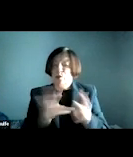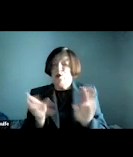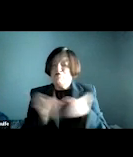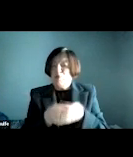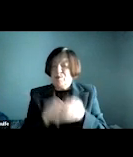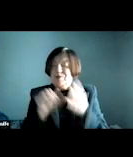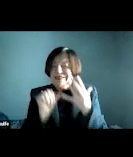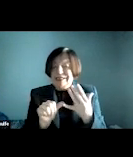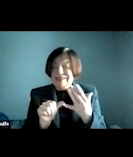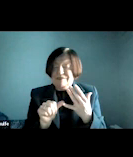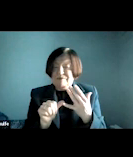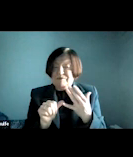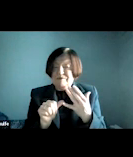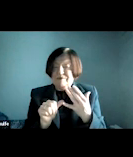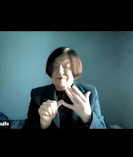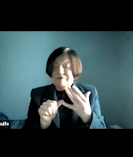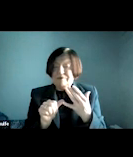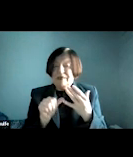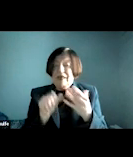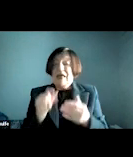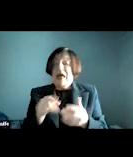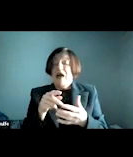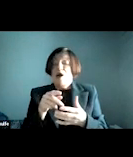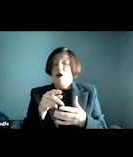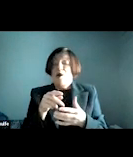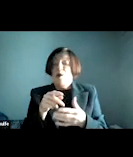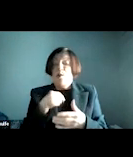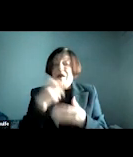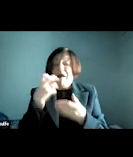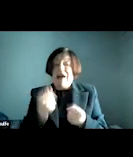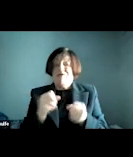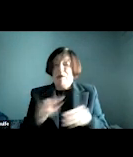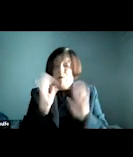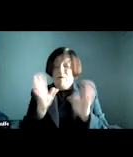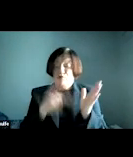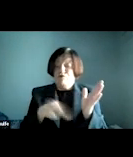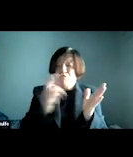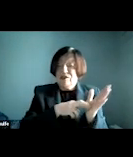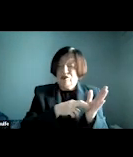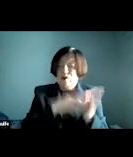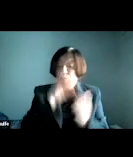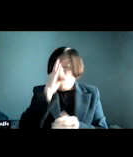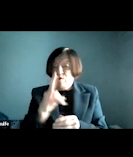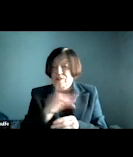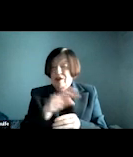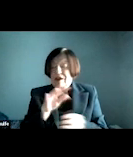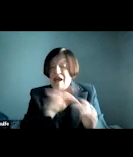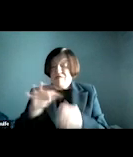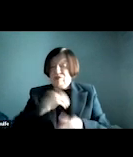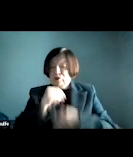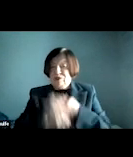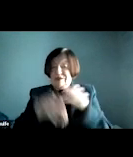group 6. And that's when we have people who have registered, hopefully from after today's